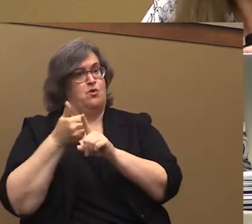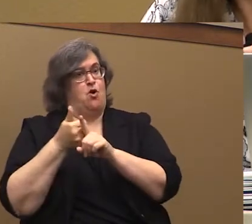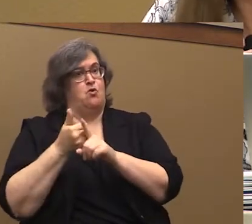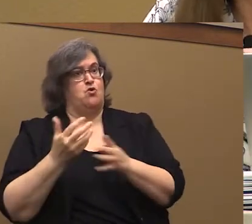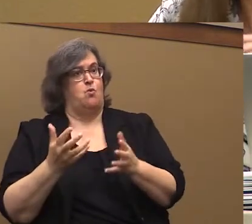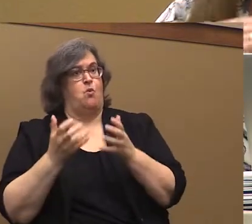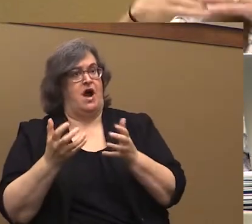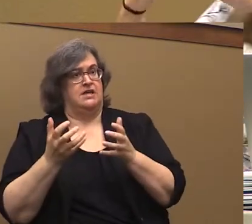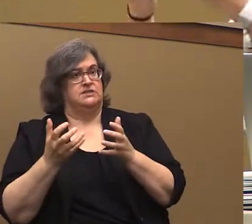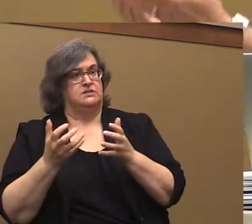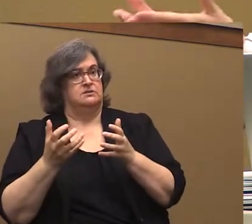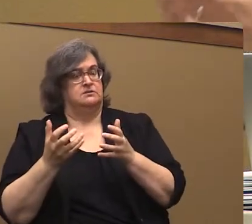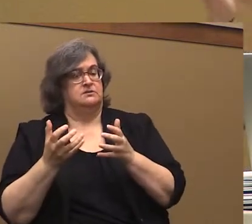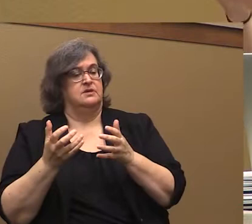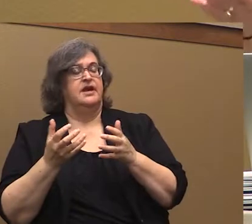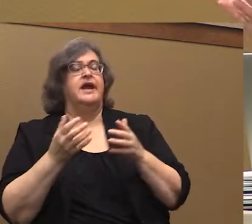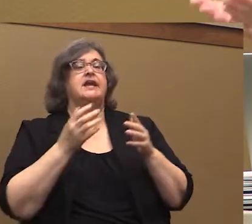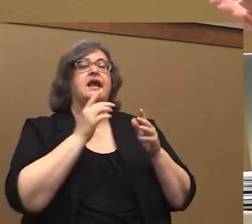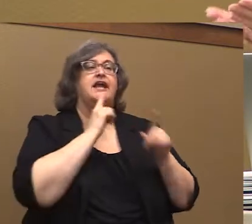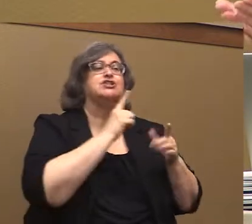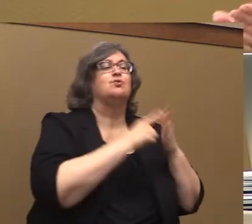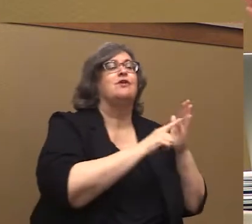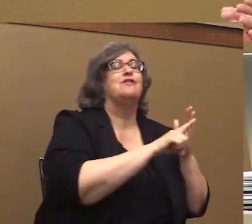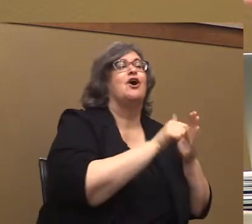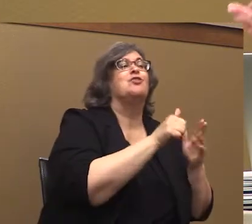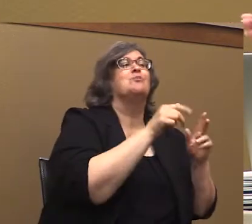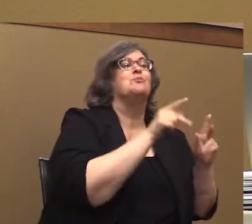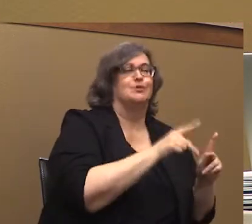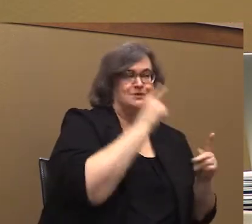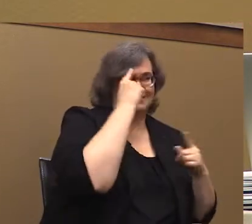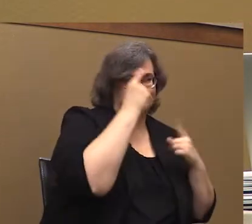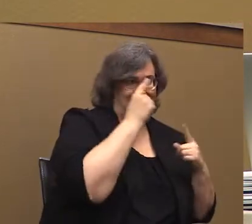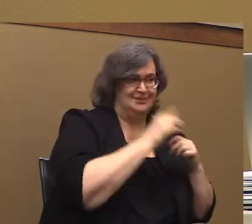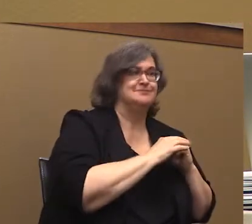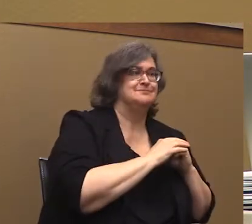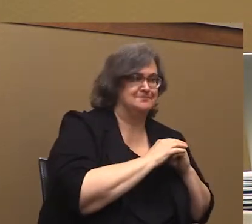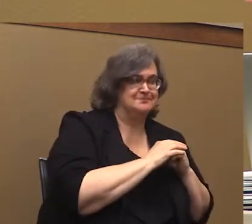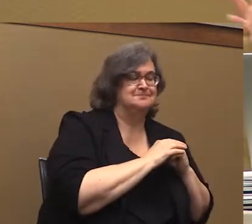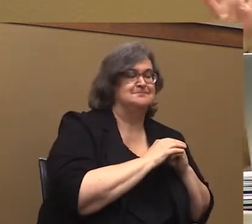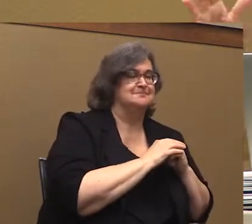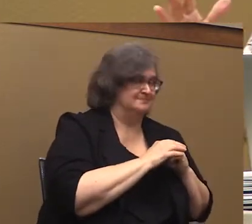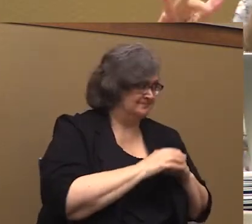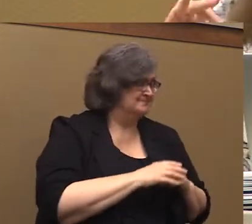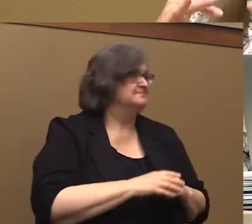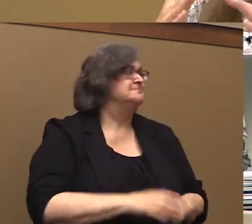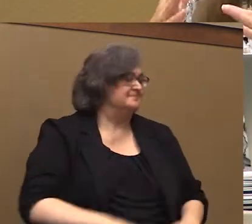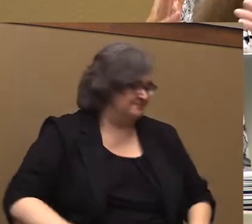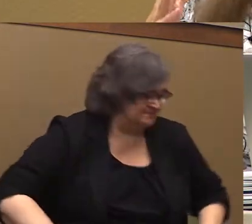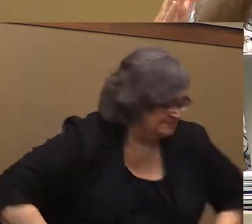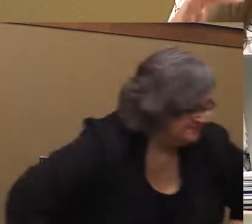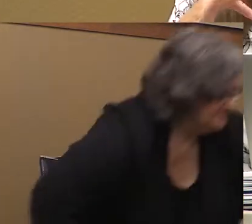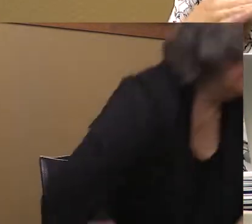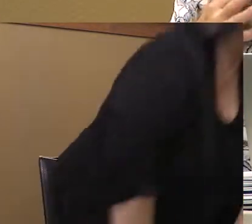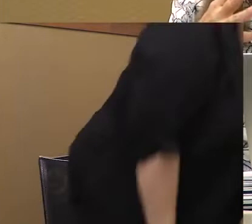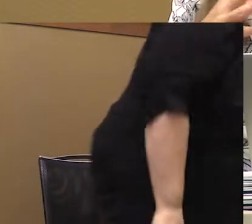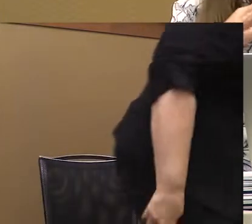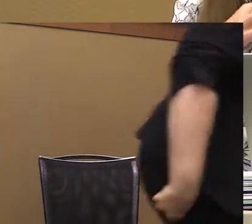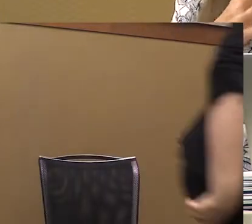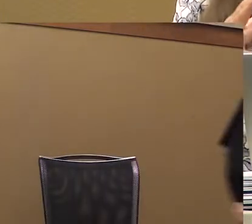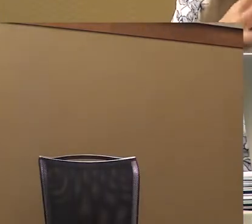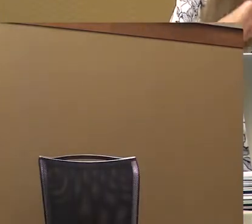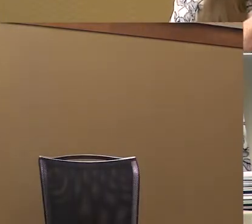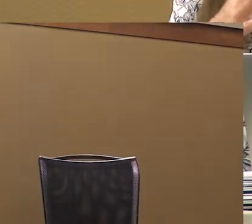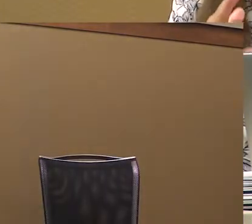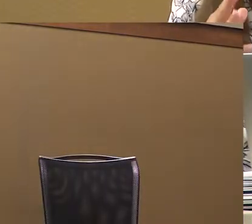as an answer and answer what the other person is really thinking. And so with kids